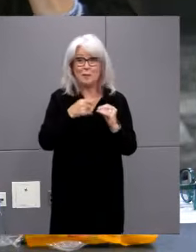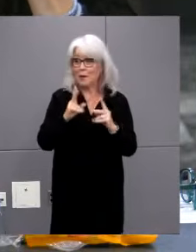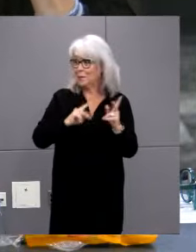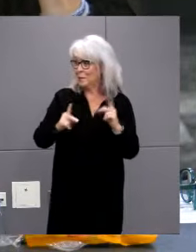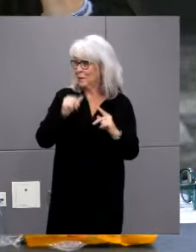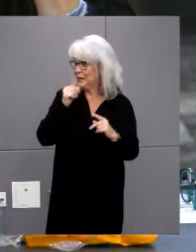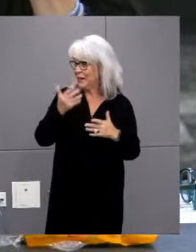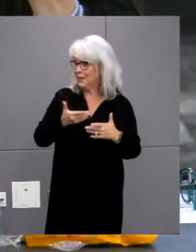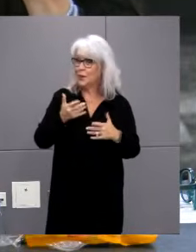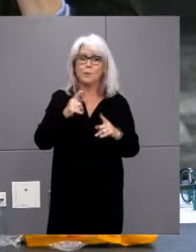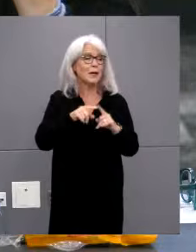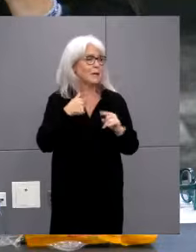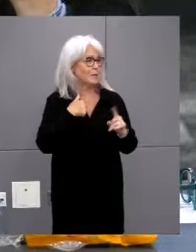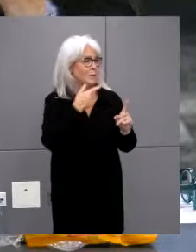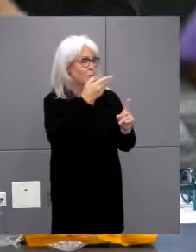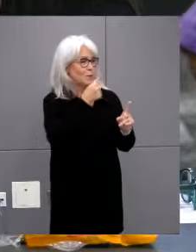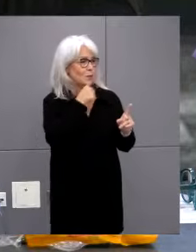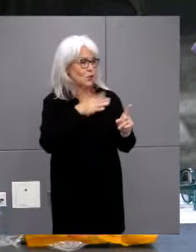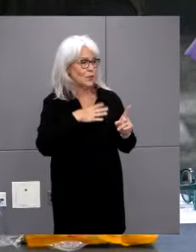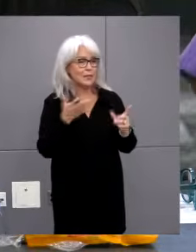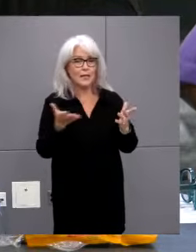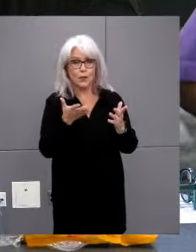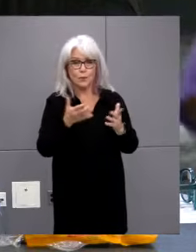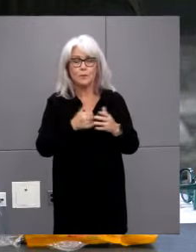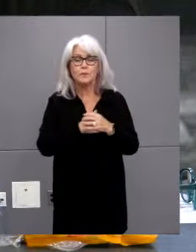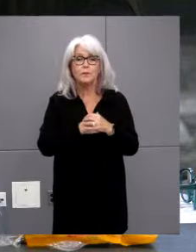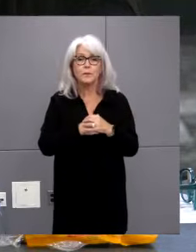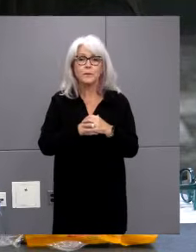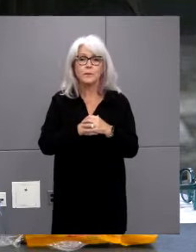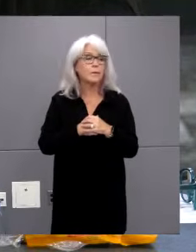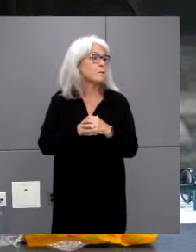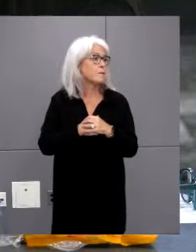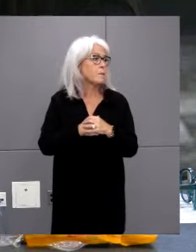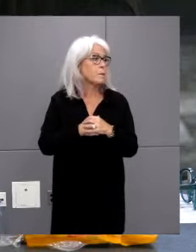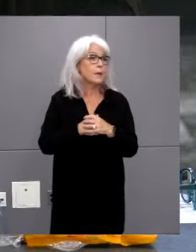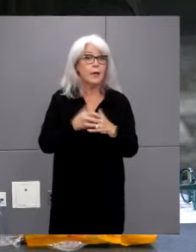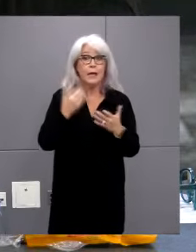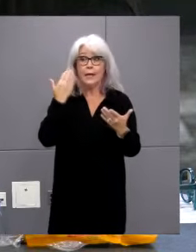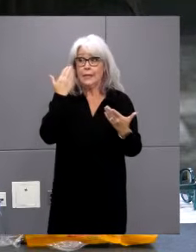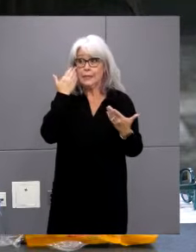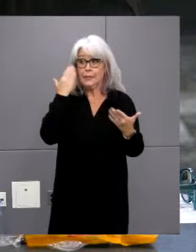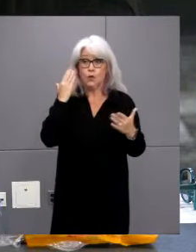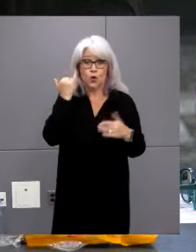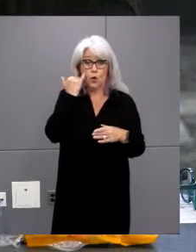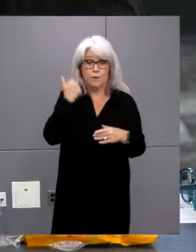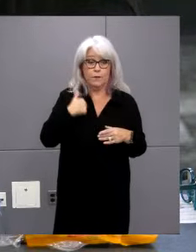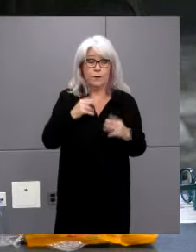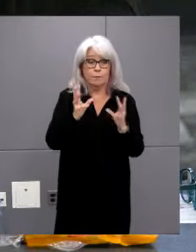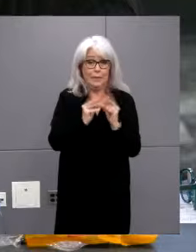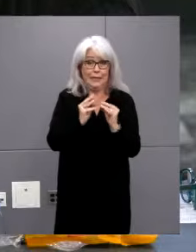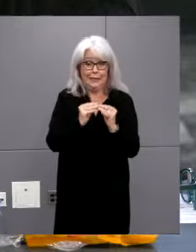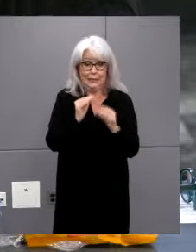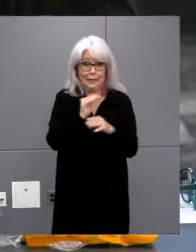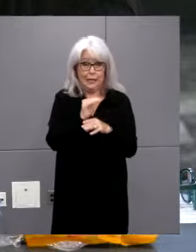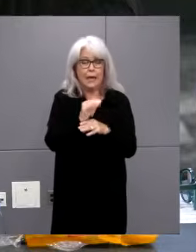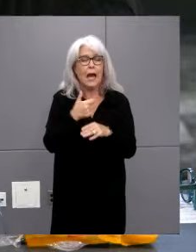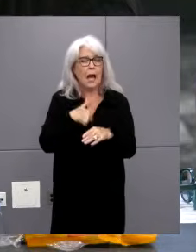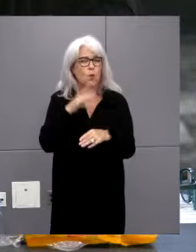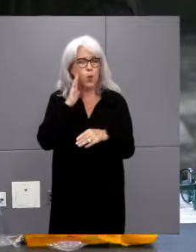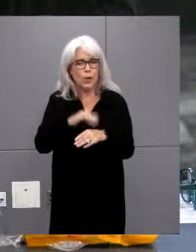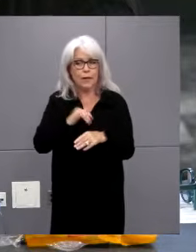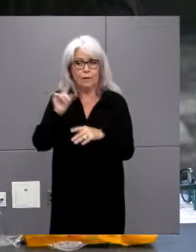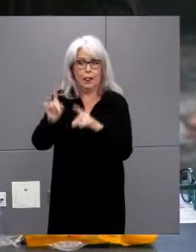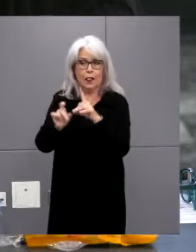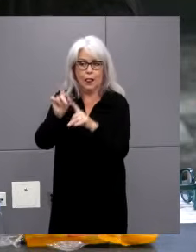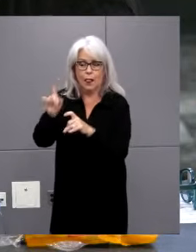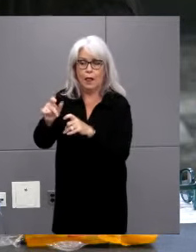okay. But had we not had the meeting tonight, I would have pursued this through